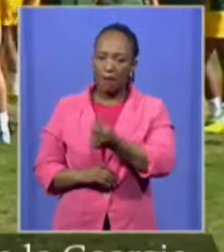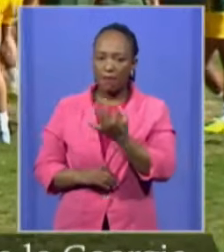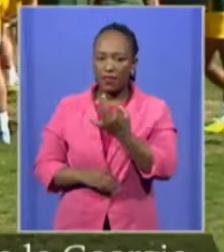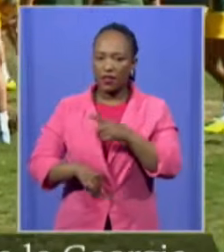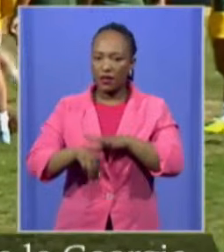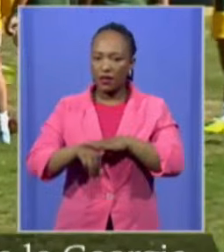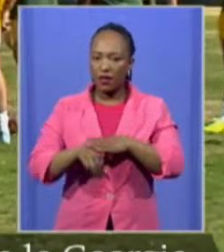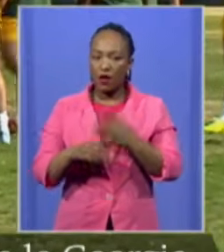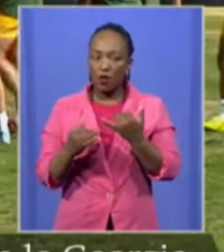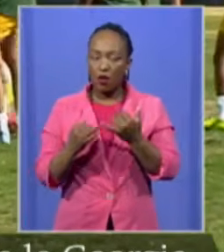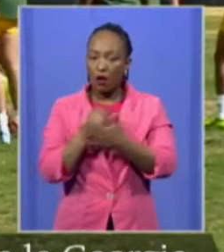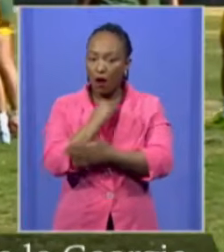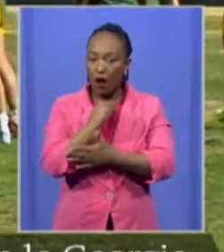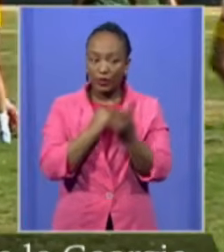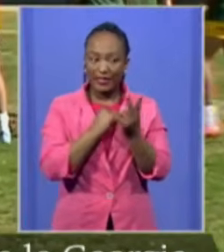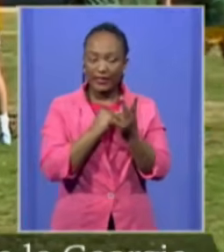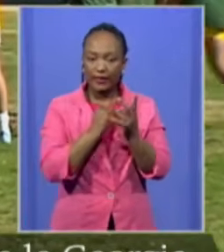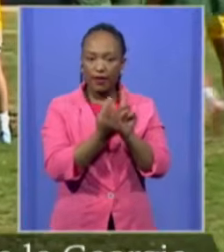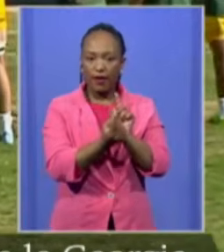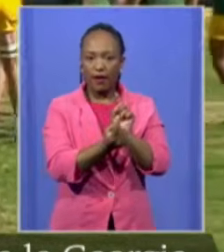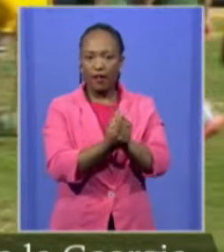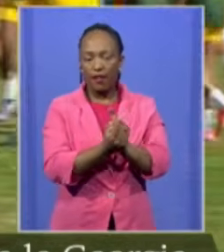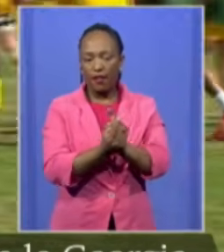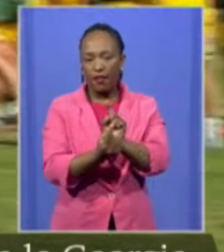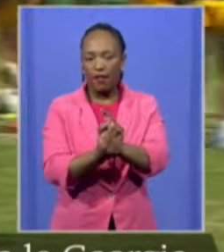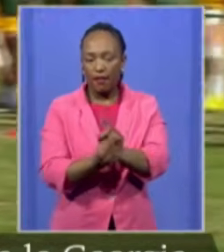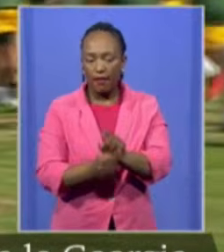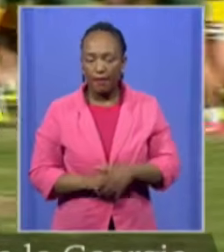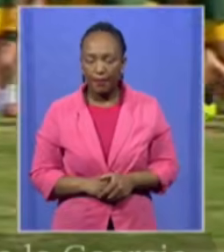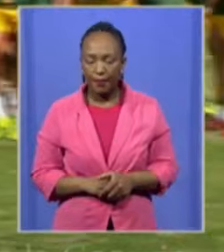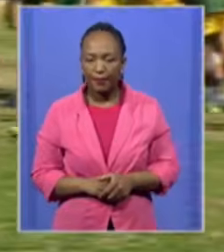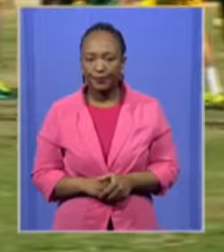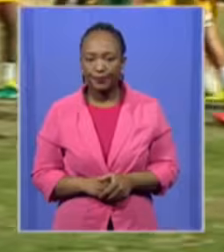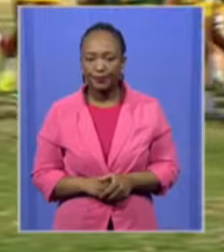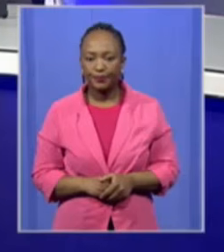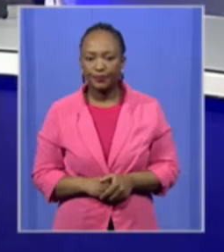la boraro dinaha ka bobedi di qothisana lehlokwa.